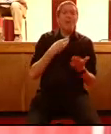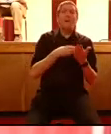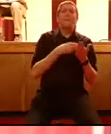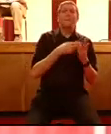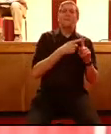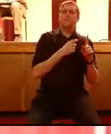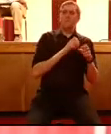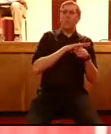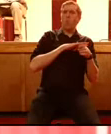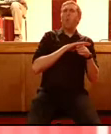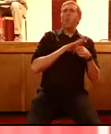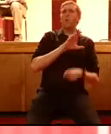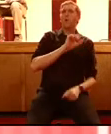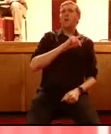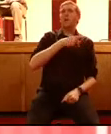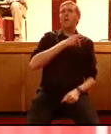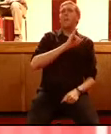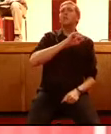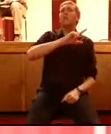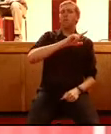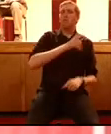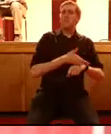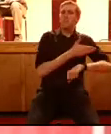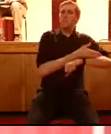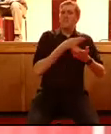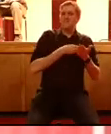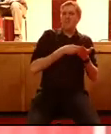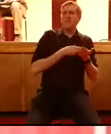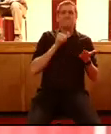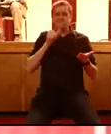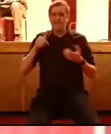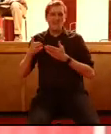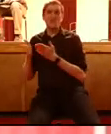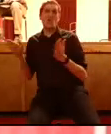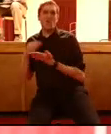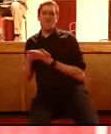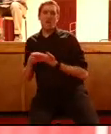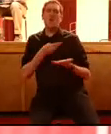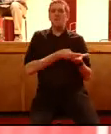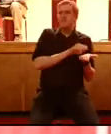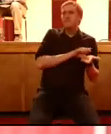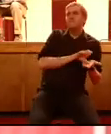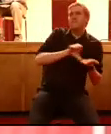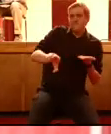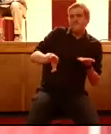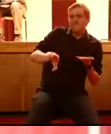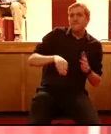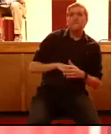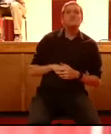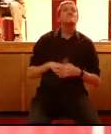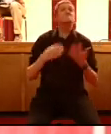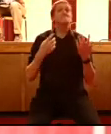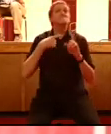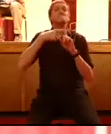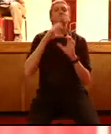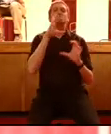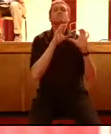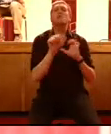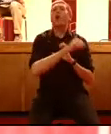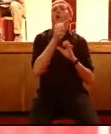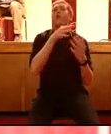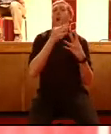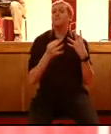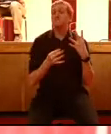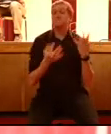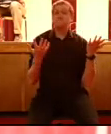capital improvement fund instead of our general fund. We're also looking for other ways to pay for unneeded stuff. For example, we are getting a